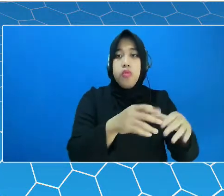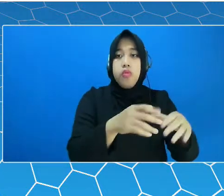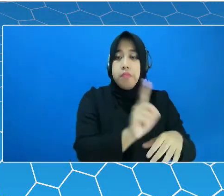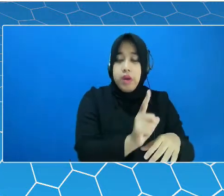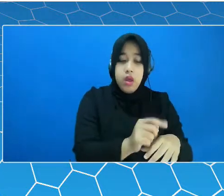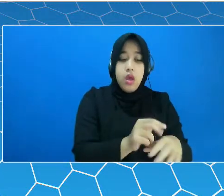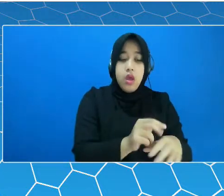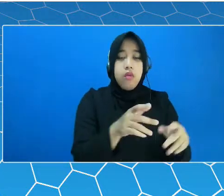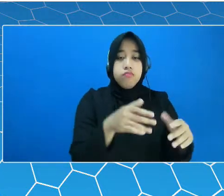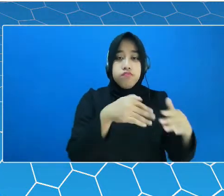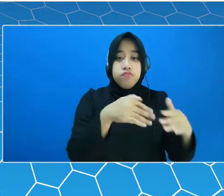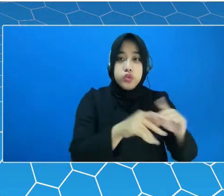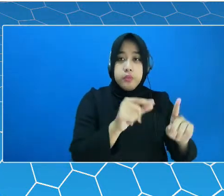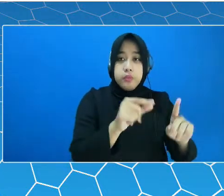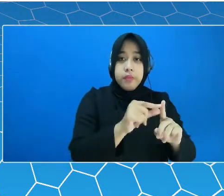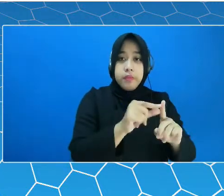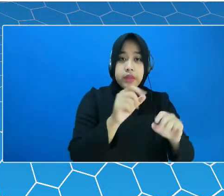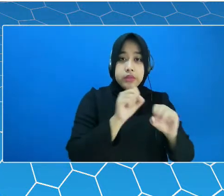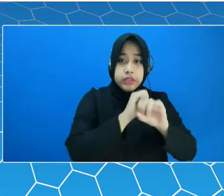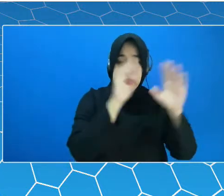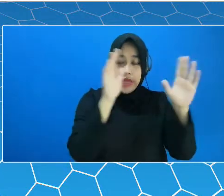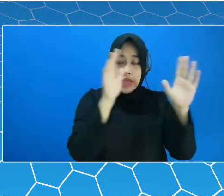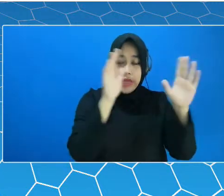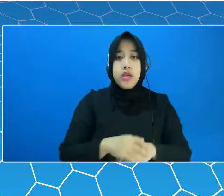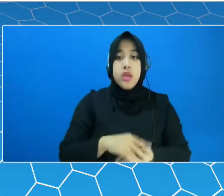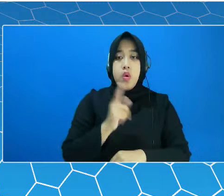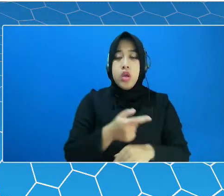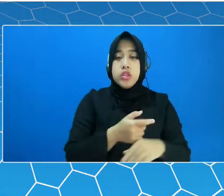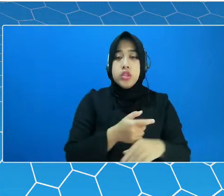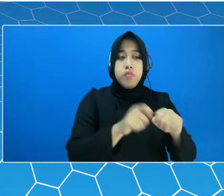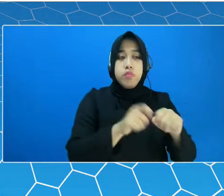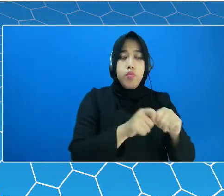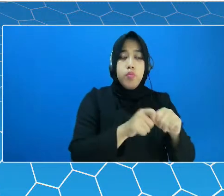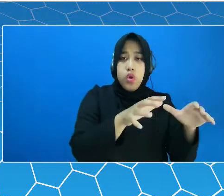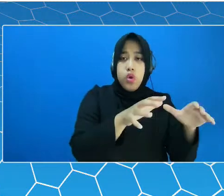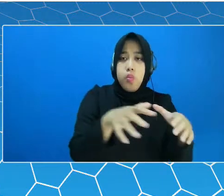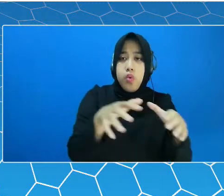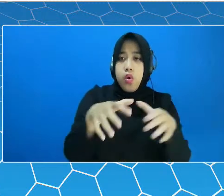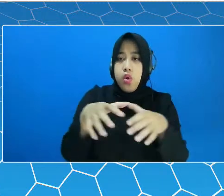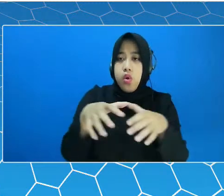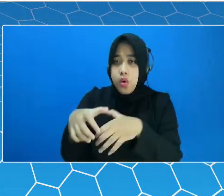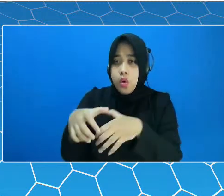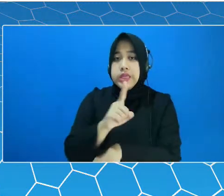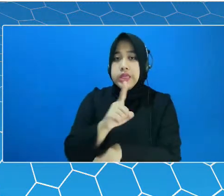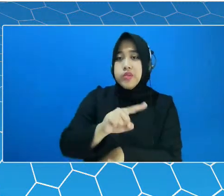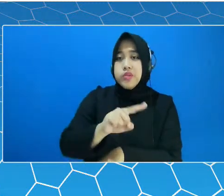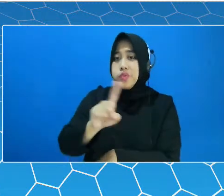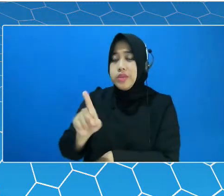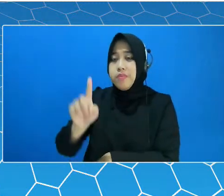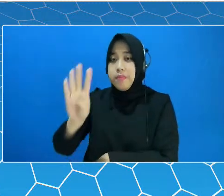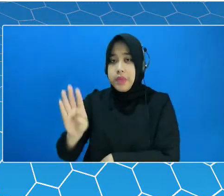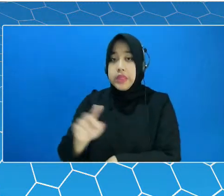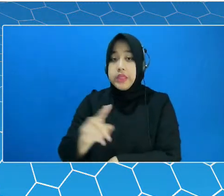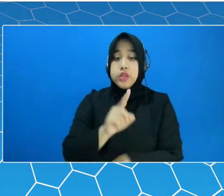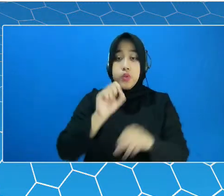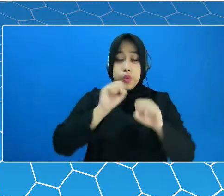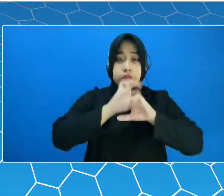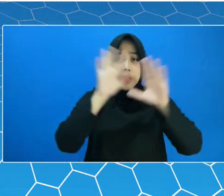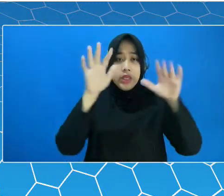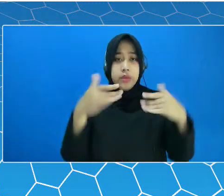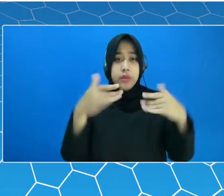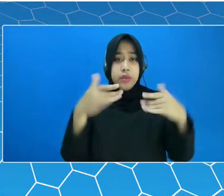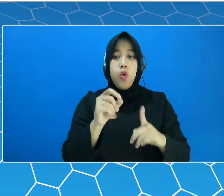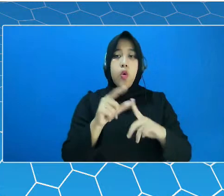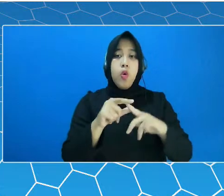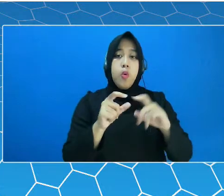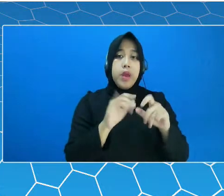clearer. So we had to categorize them from 1A to 4. 1A is very clear it's an emergency operation. So we like